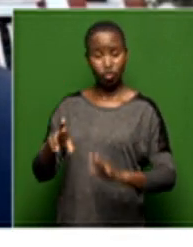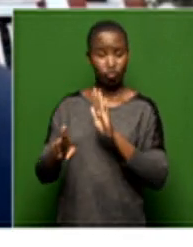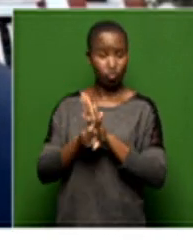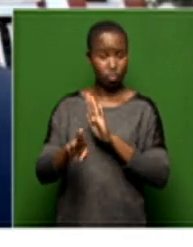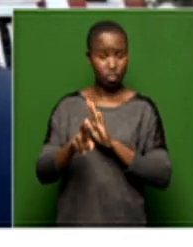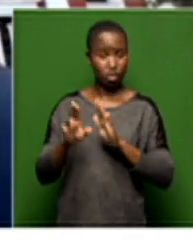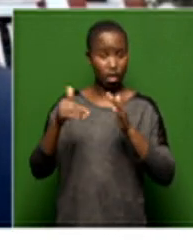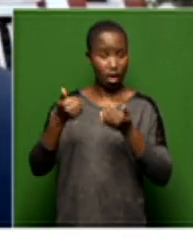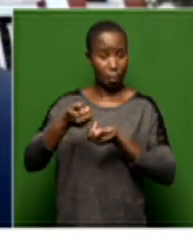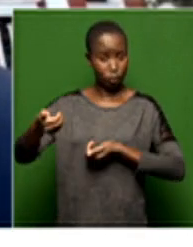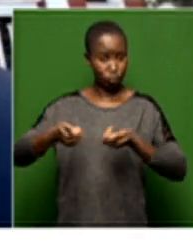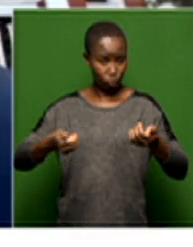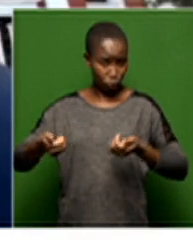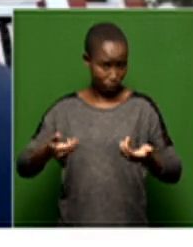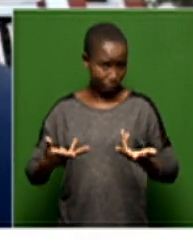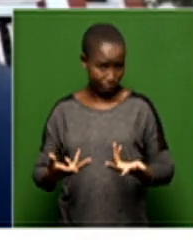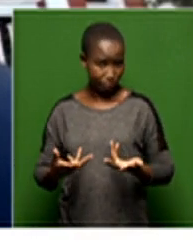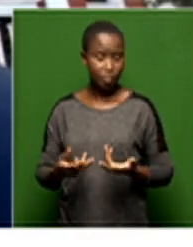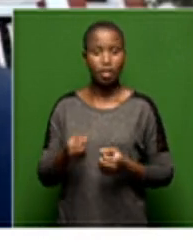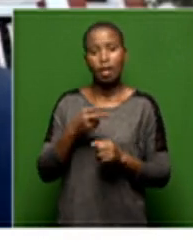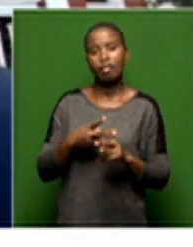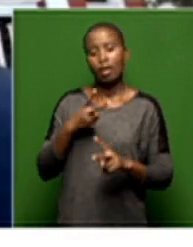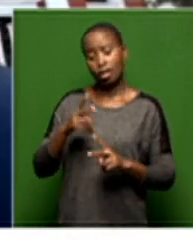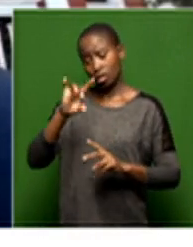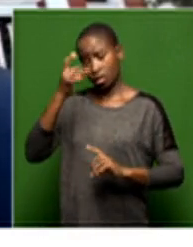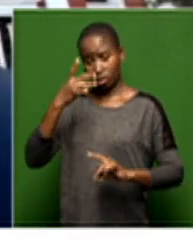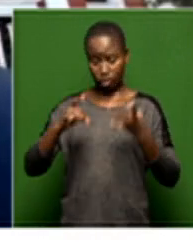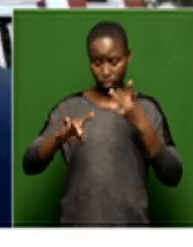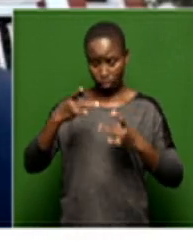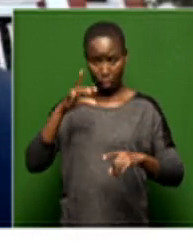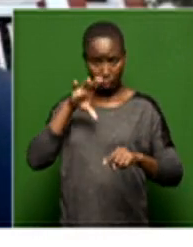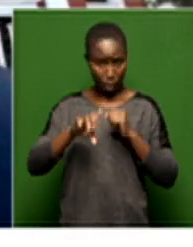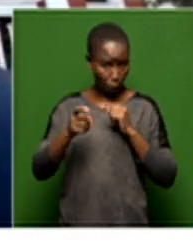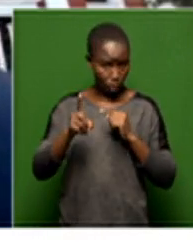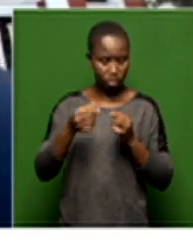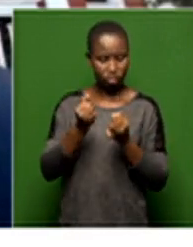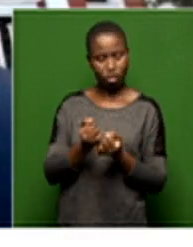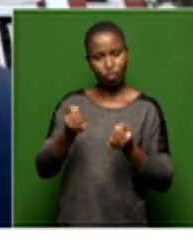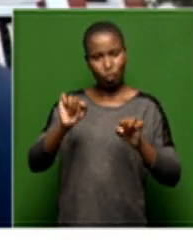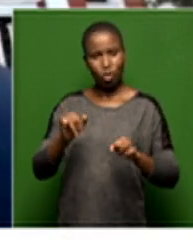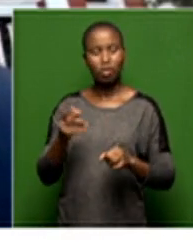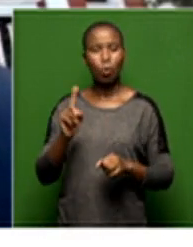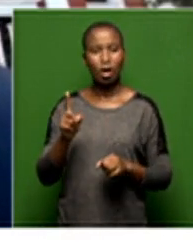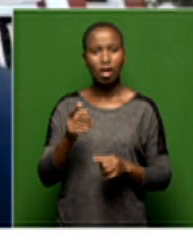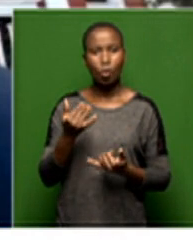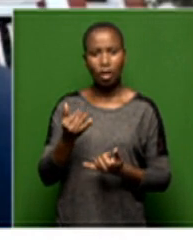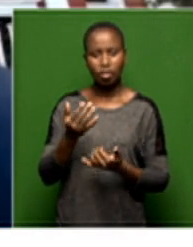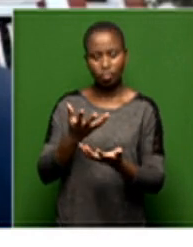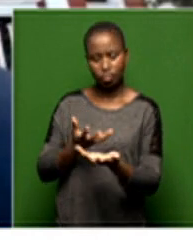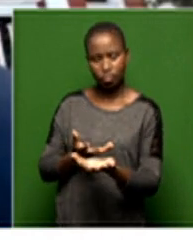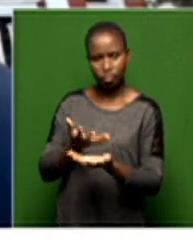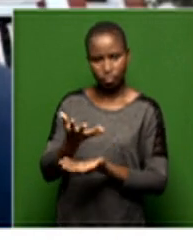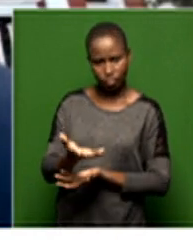fighters, in the final analysis, our democracy came about as a result of interaction,